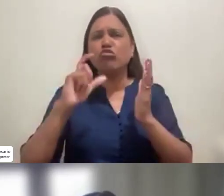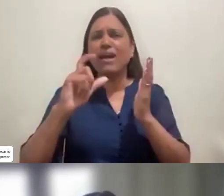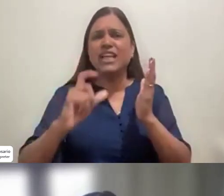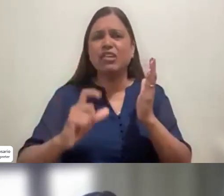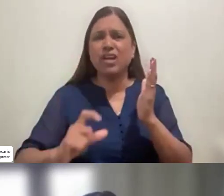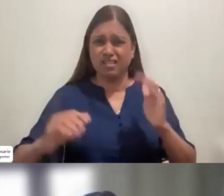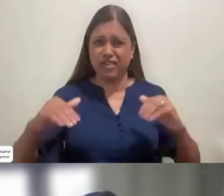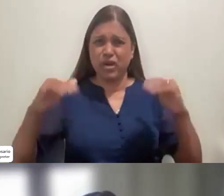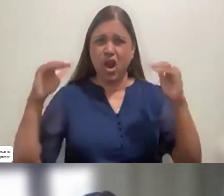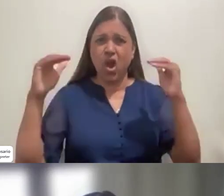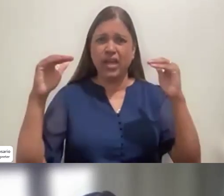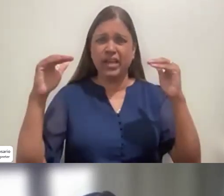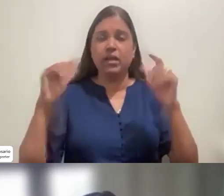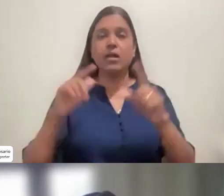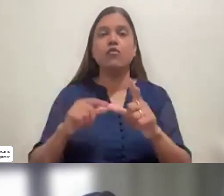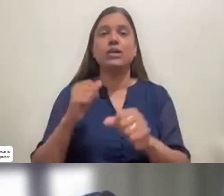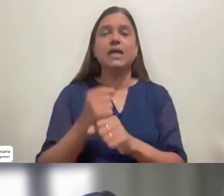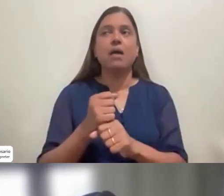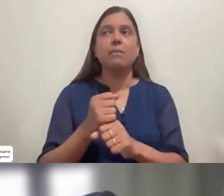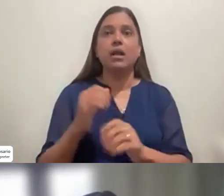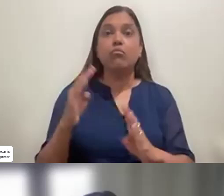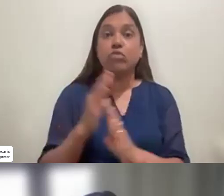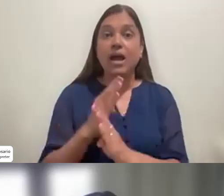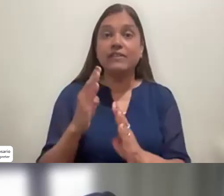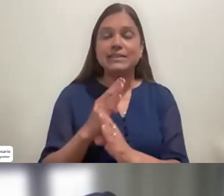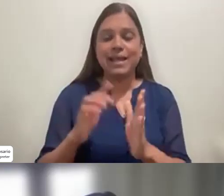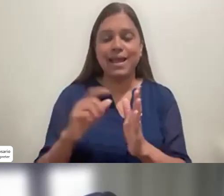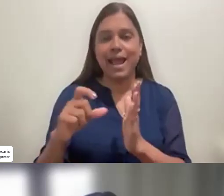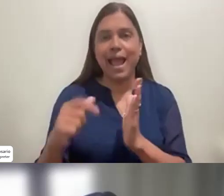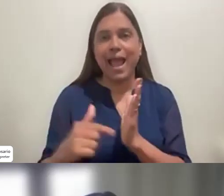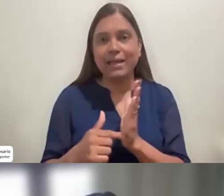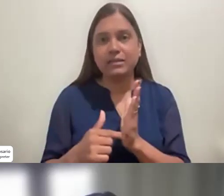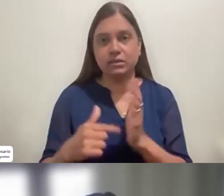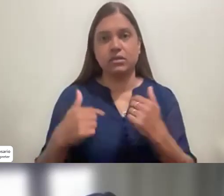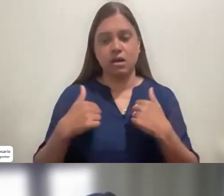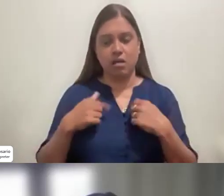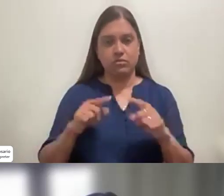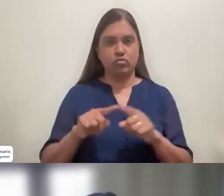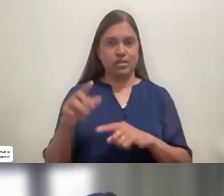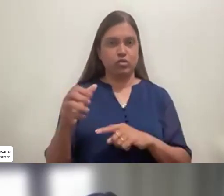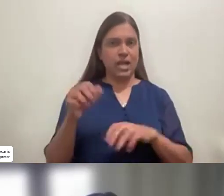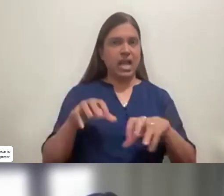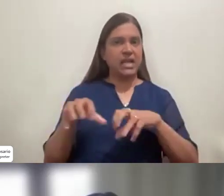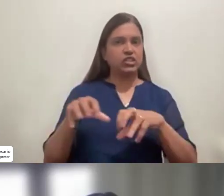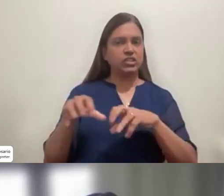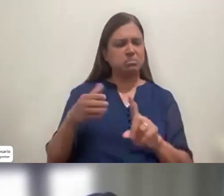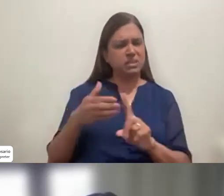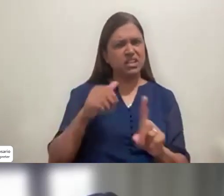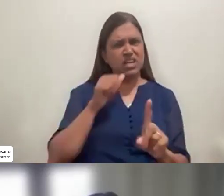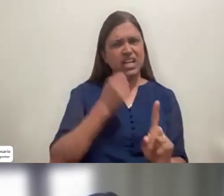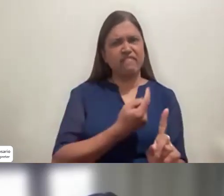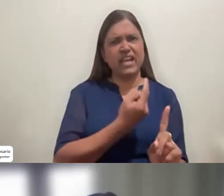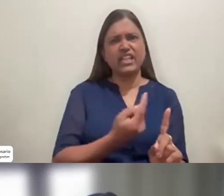example, Privacy Act and so on, trying to take action, particularly if it's individuals who are